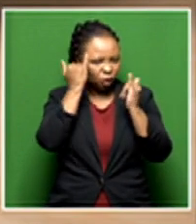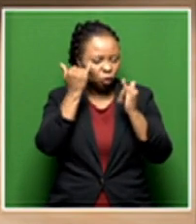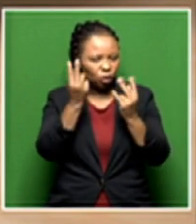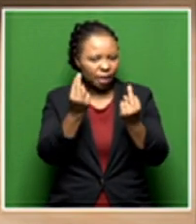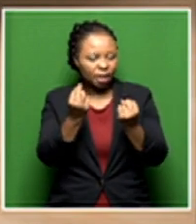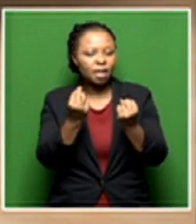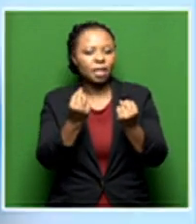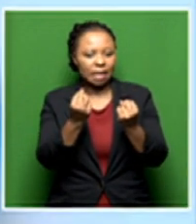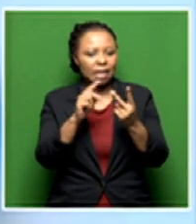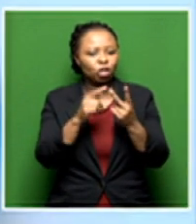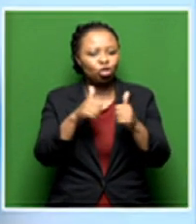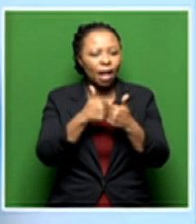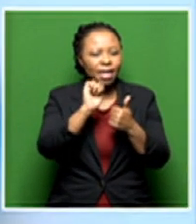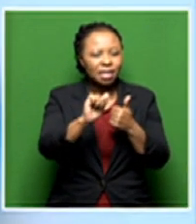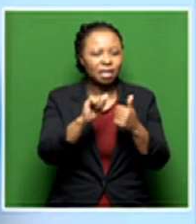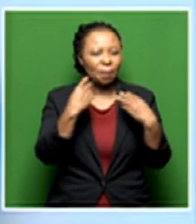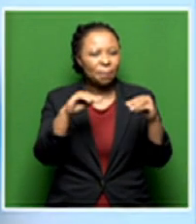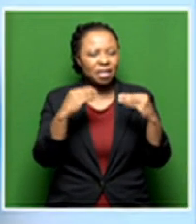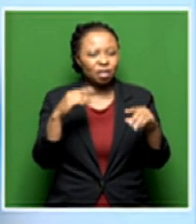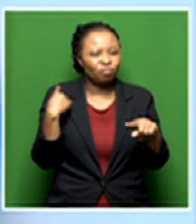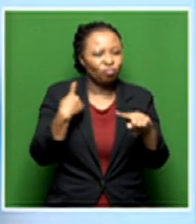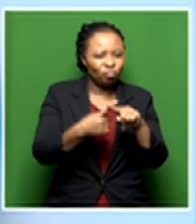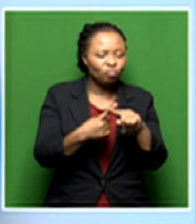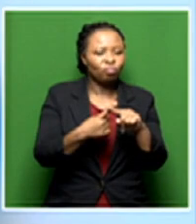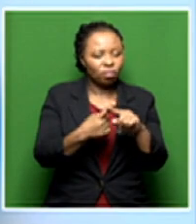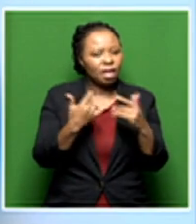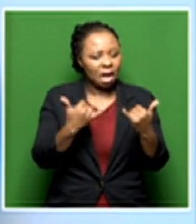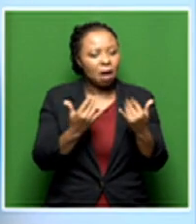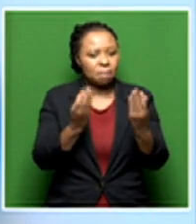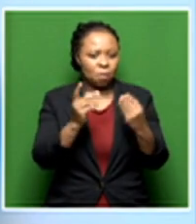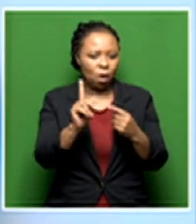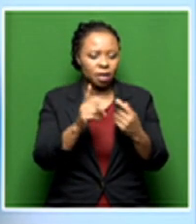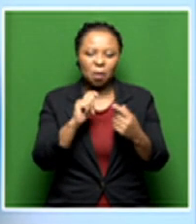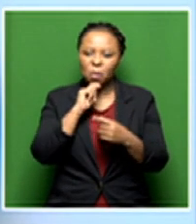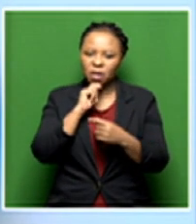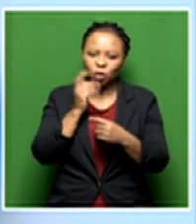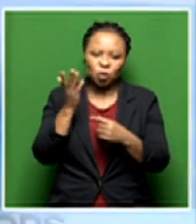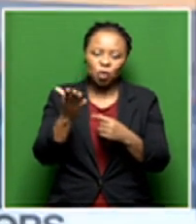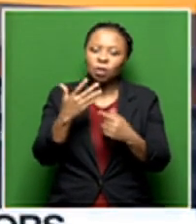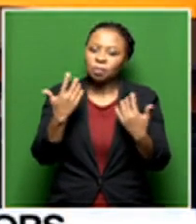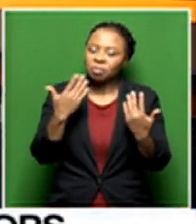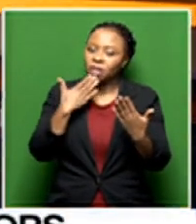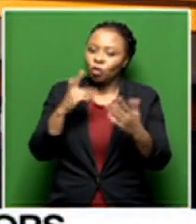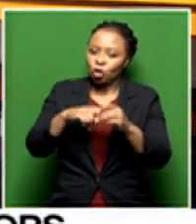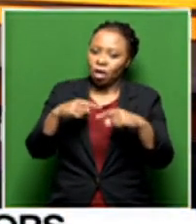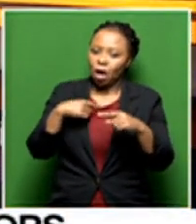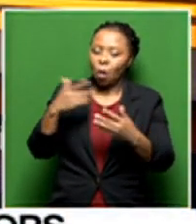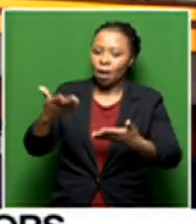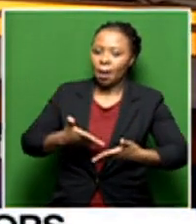business journey, and the challenges he's faced to make his business what it is to date. Mpumelelo, a very good morning to you. Thanks for joining us. Welcome to Morning